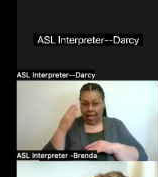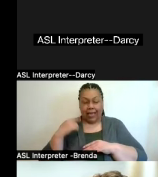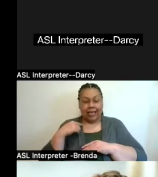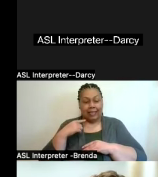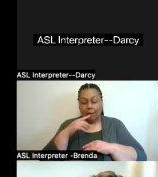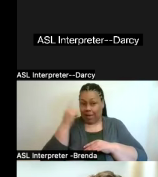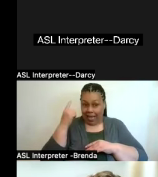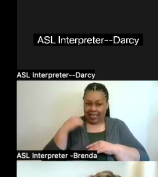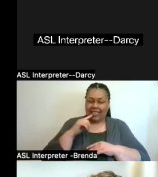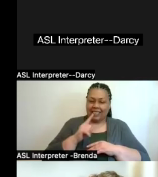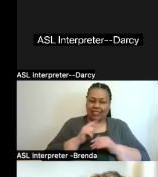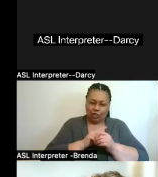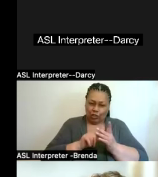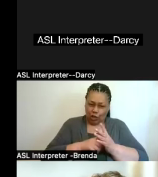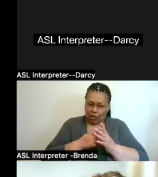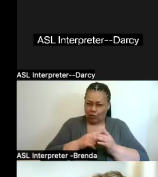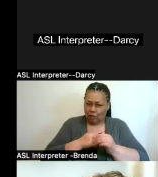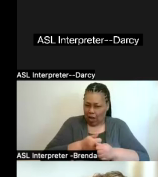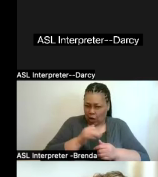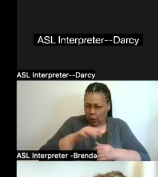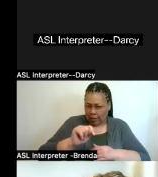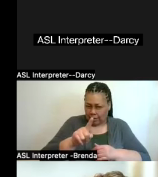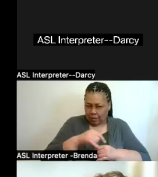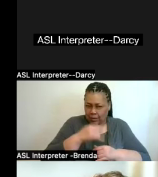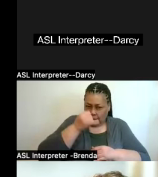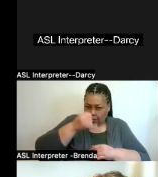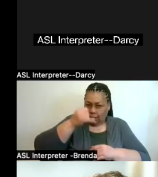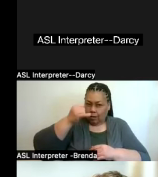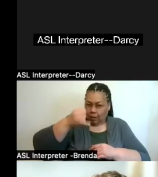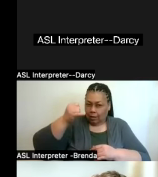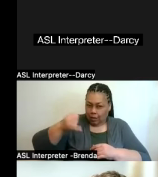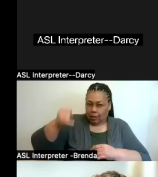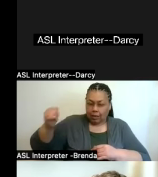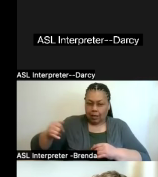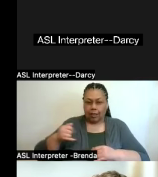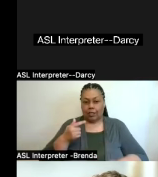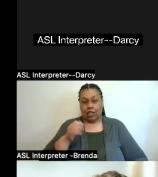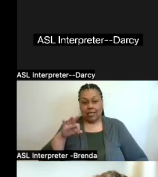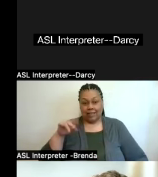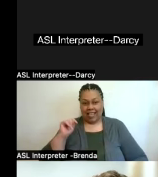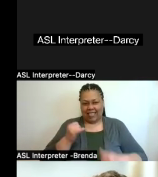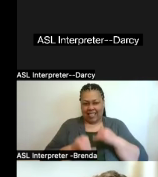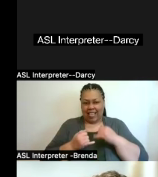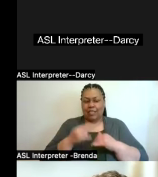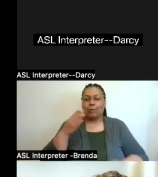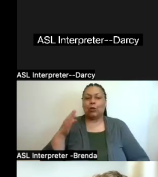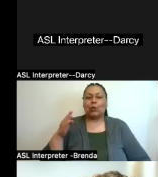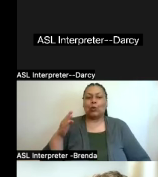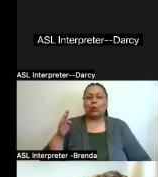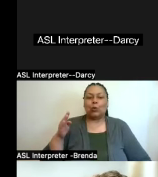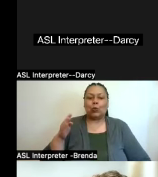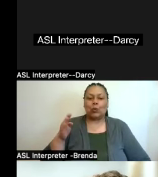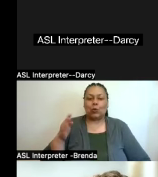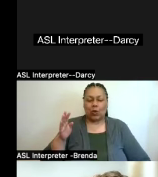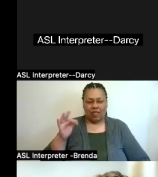to follow that. And then finally, we have our GFAST magnitude estimates in blue, which start a little